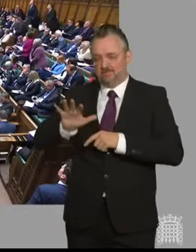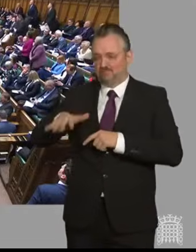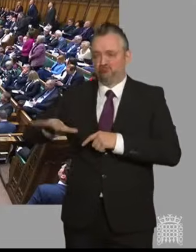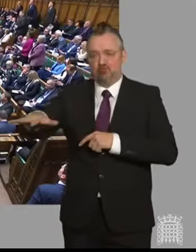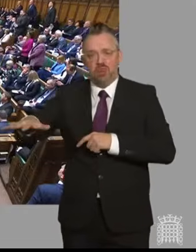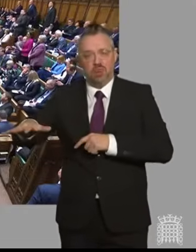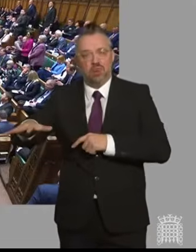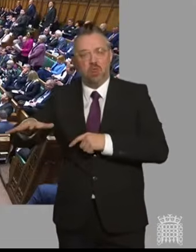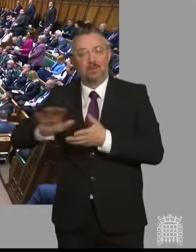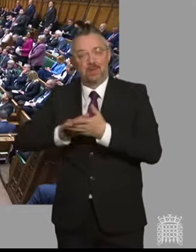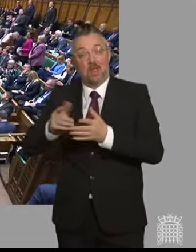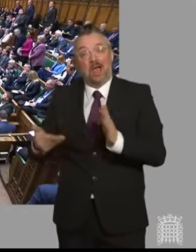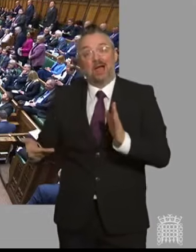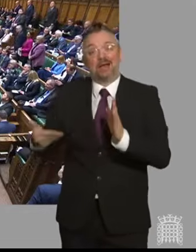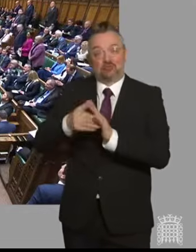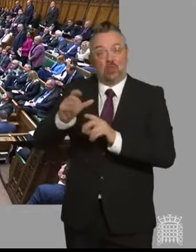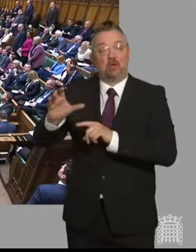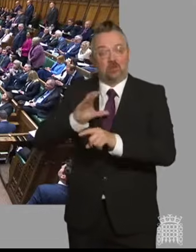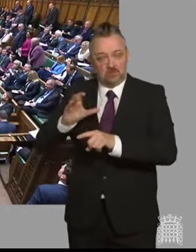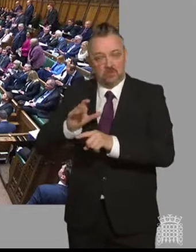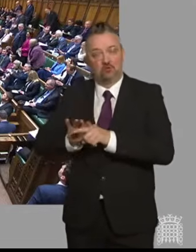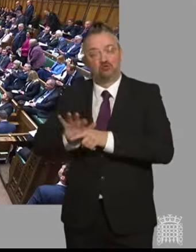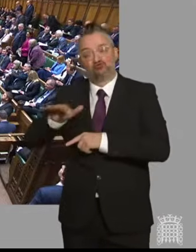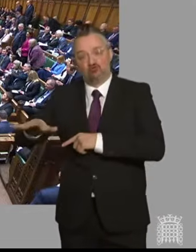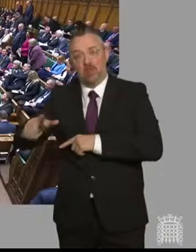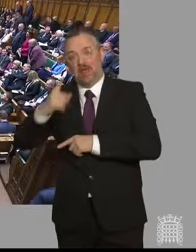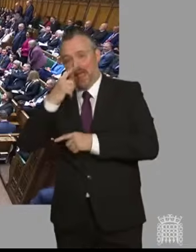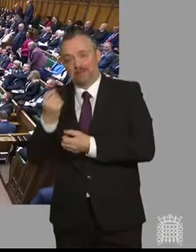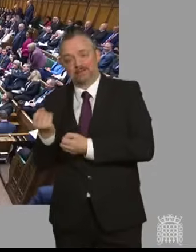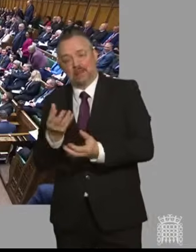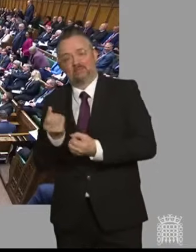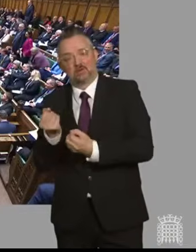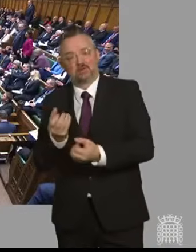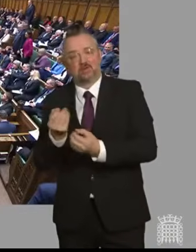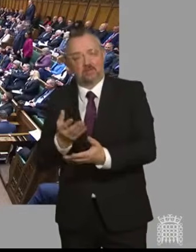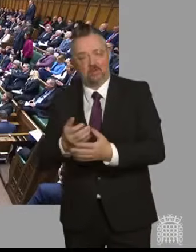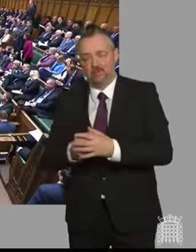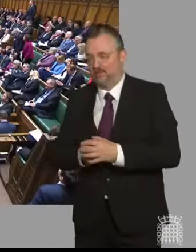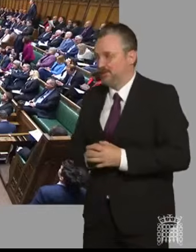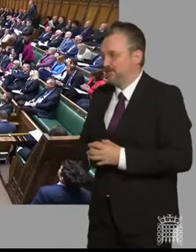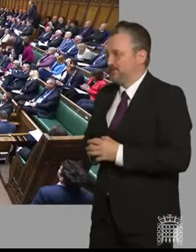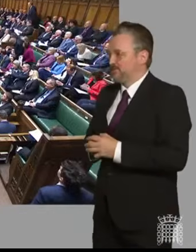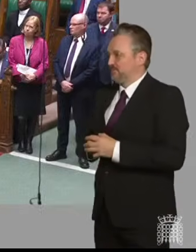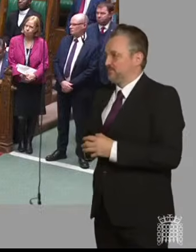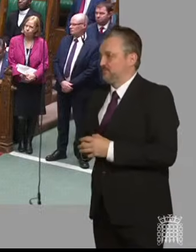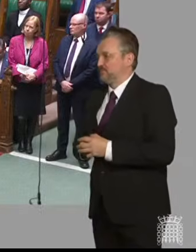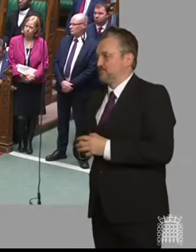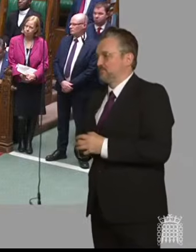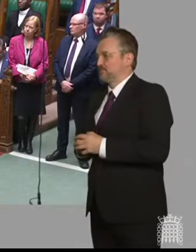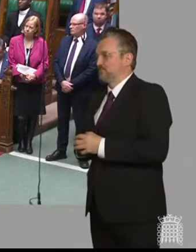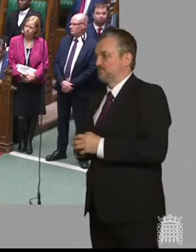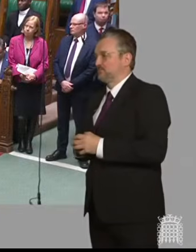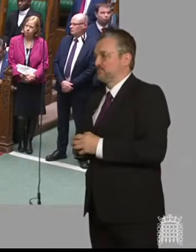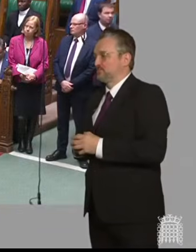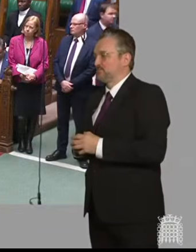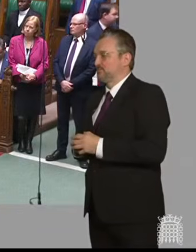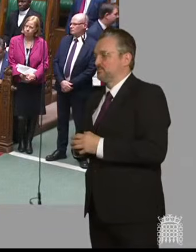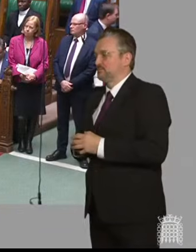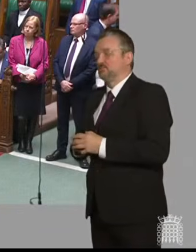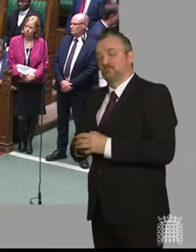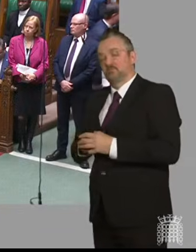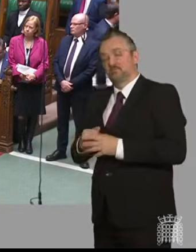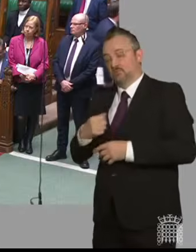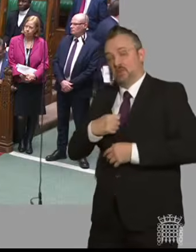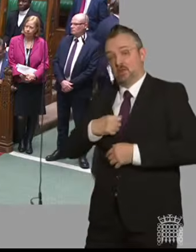Poulos. My constituent Lee Haywood in Dalmarnock is on a communal heat network and has seen both his standing